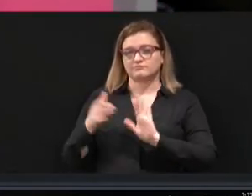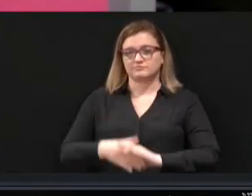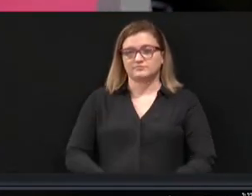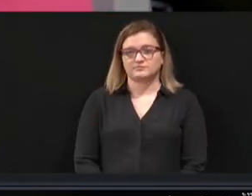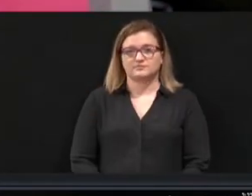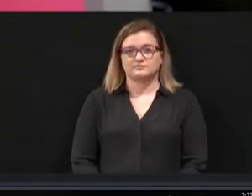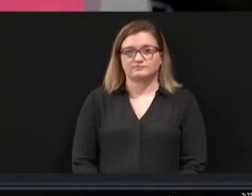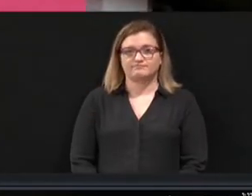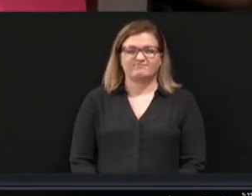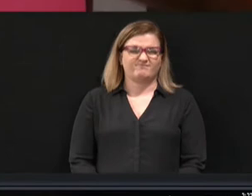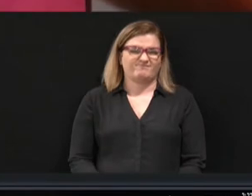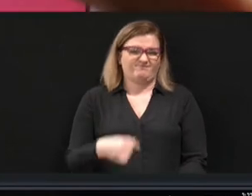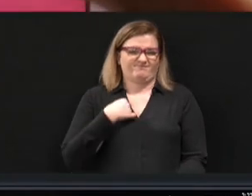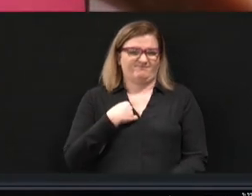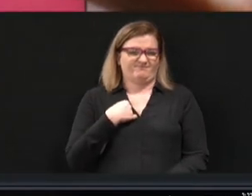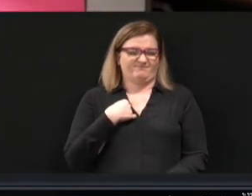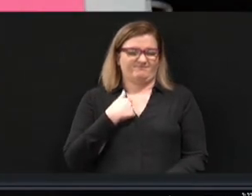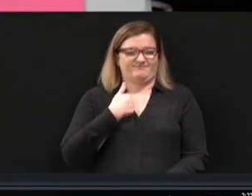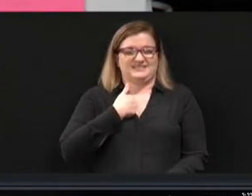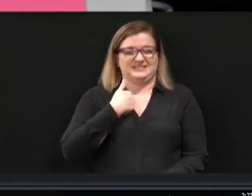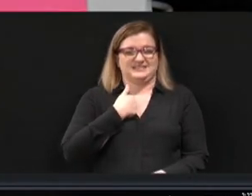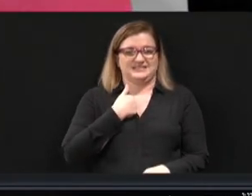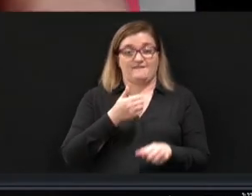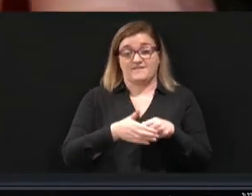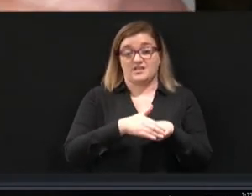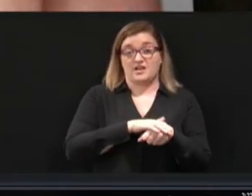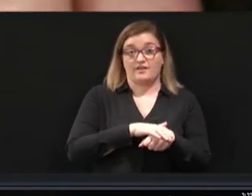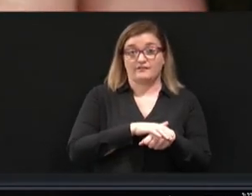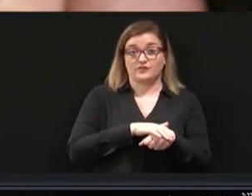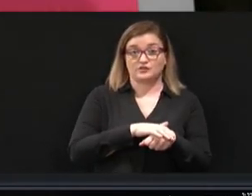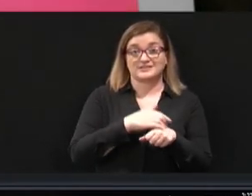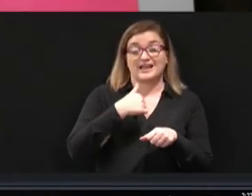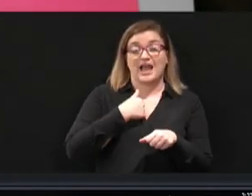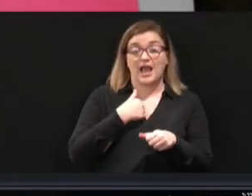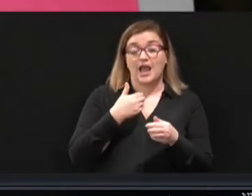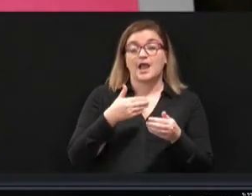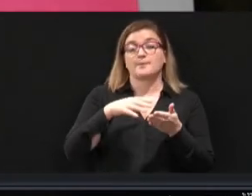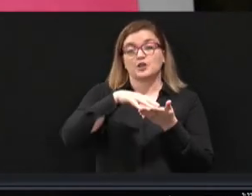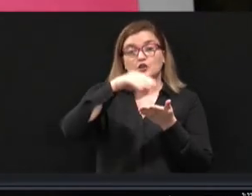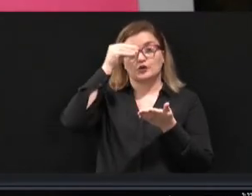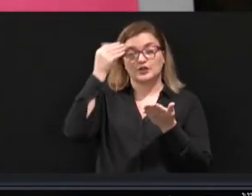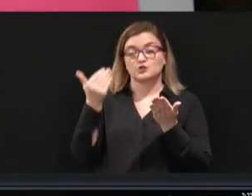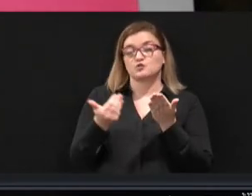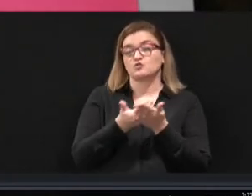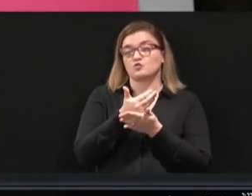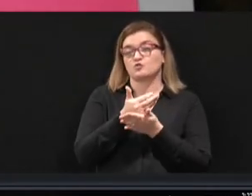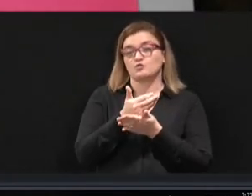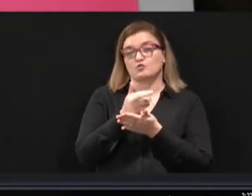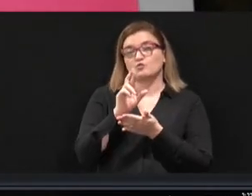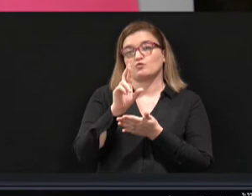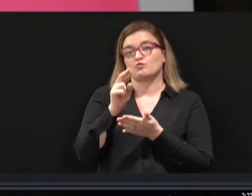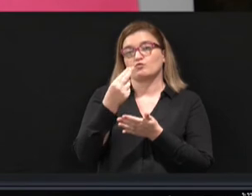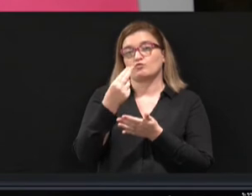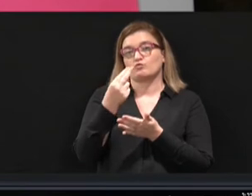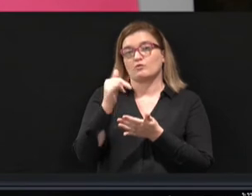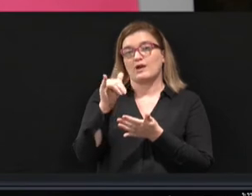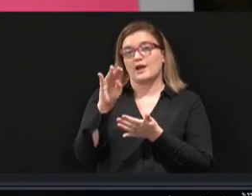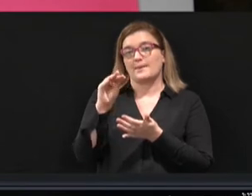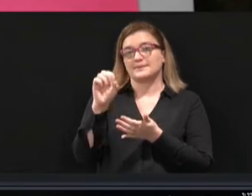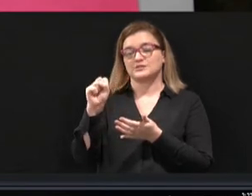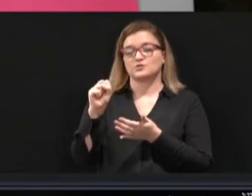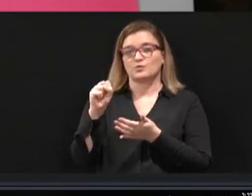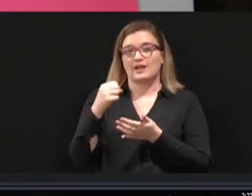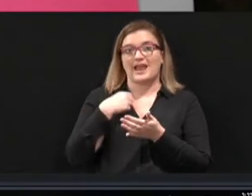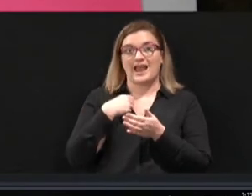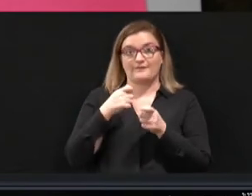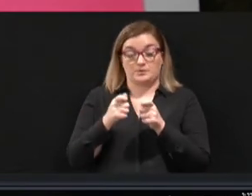I just have them covered up because I'm learning new rhymes in this training, and so I have them covered up for myself in bigger writing.